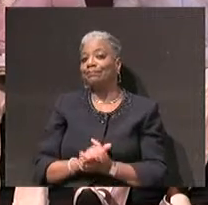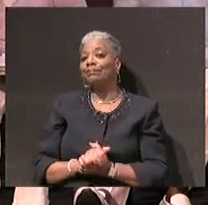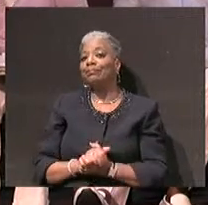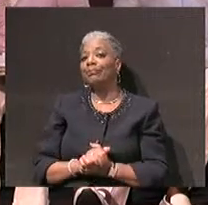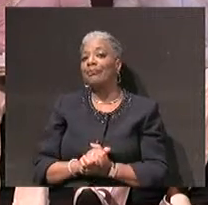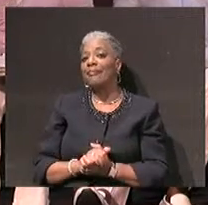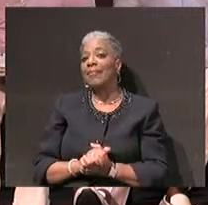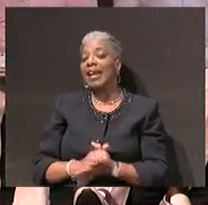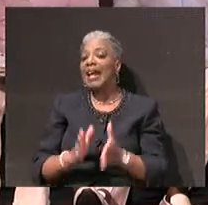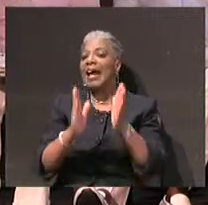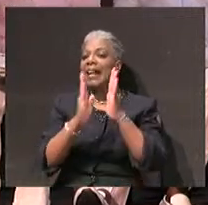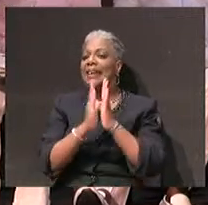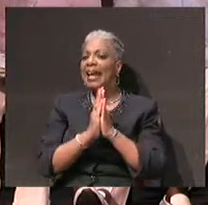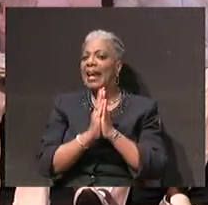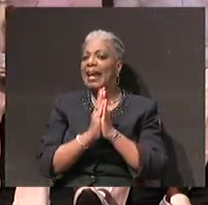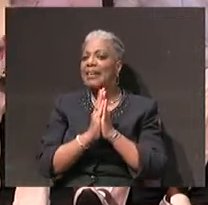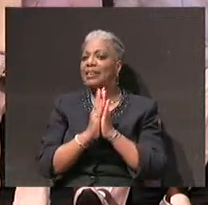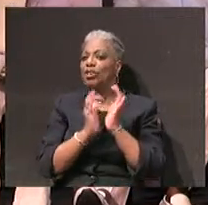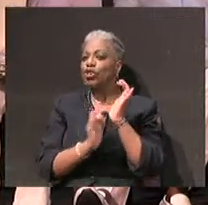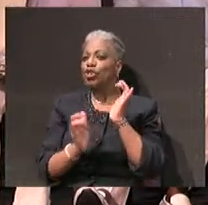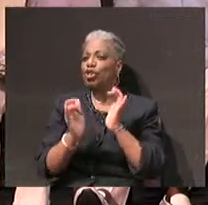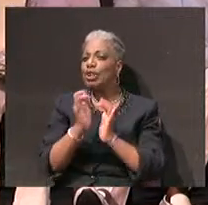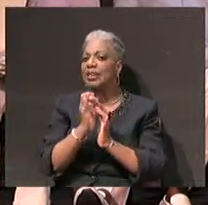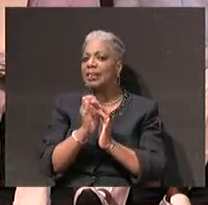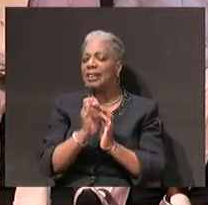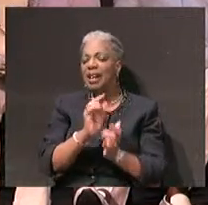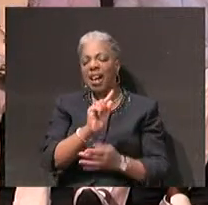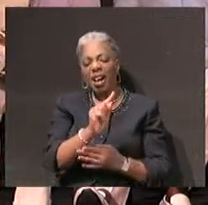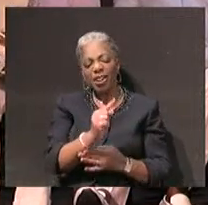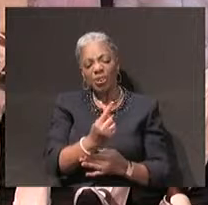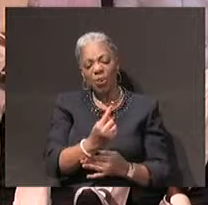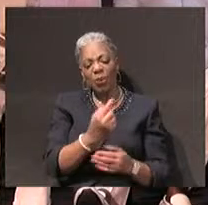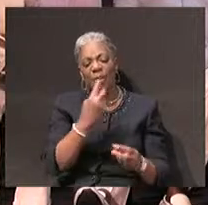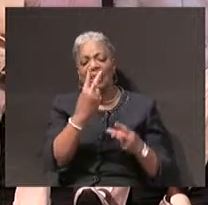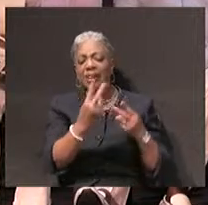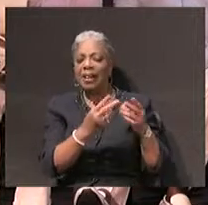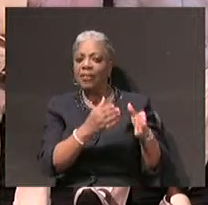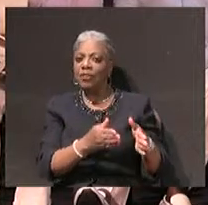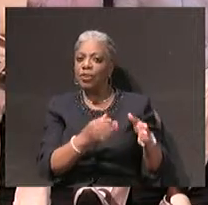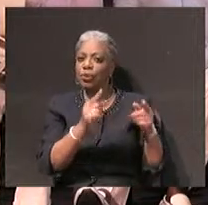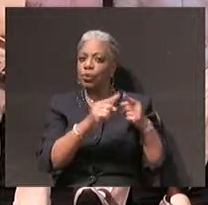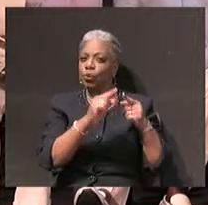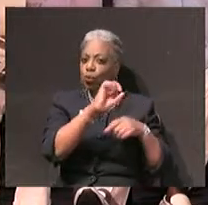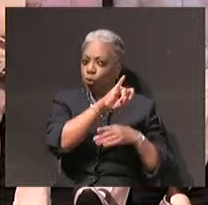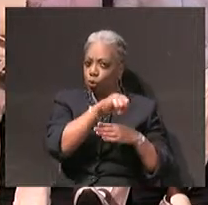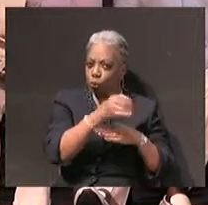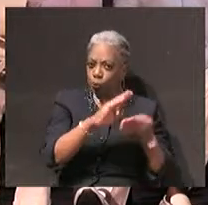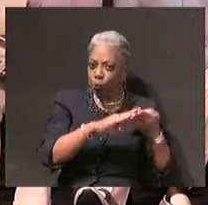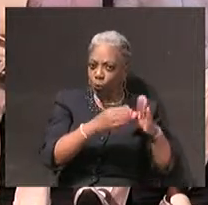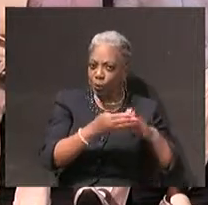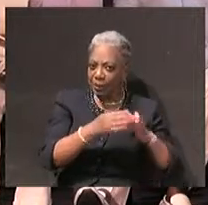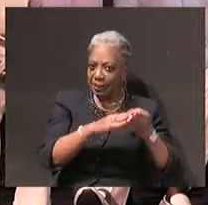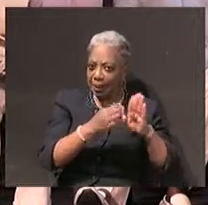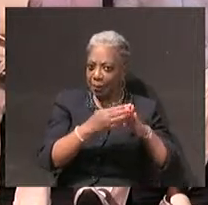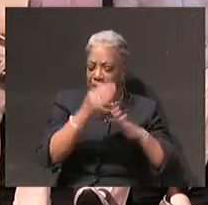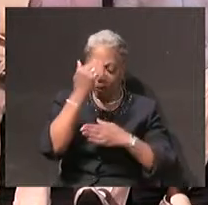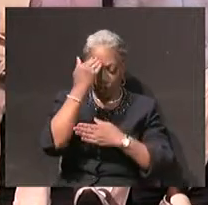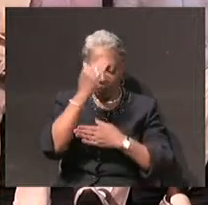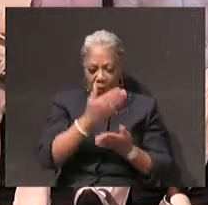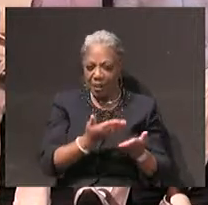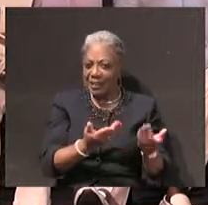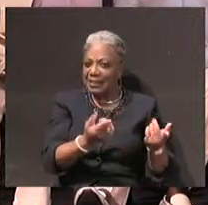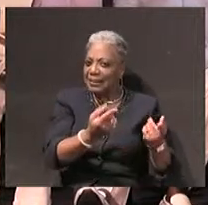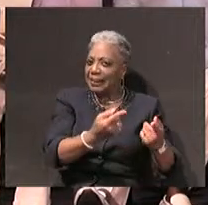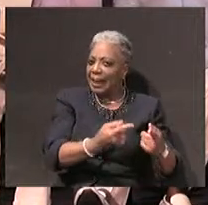And they asked him, "Are you only a visitor to Jerusalem and do not know the things that have happened there in these